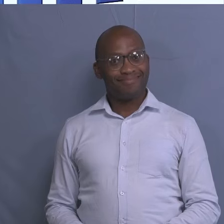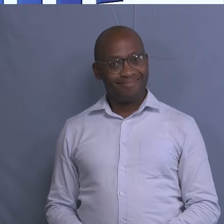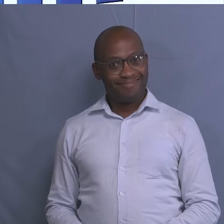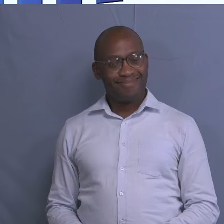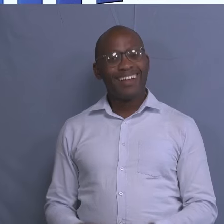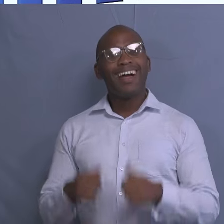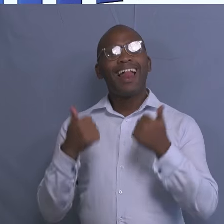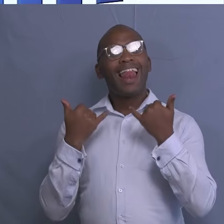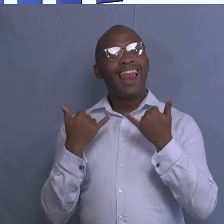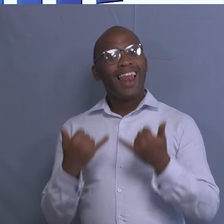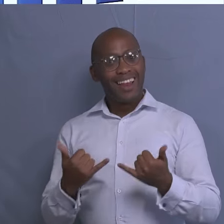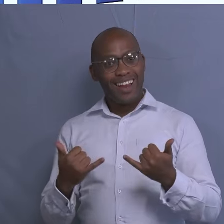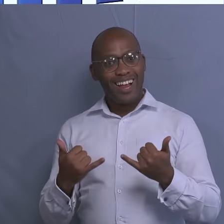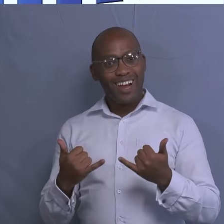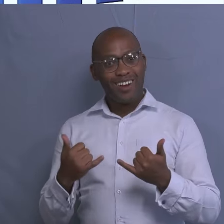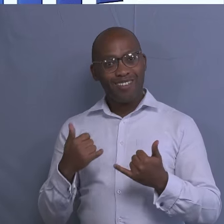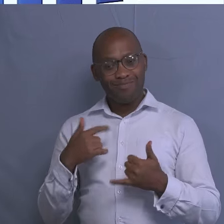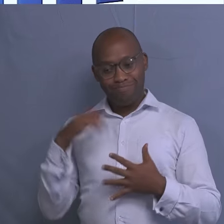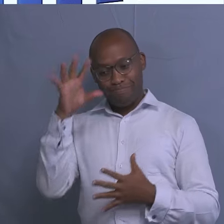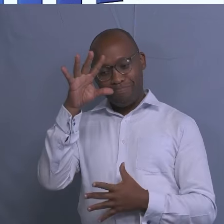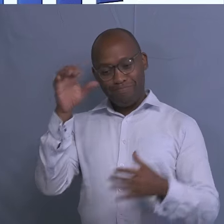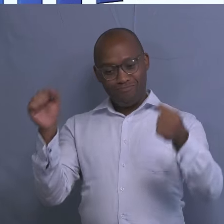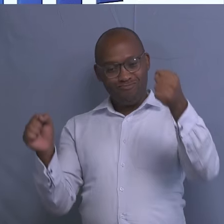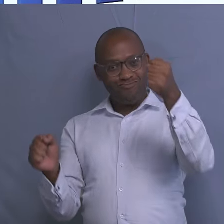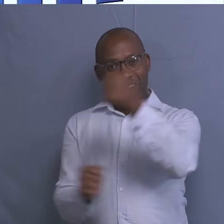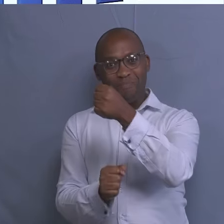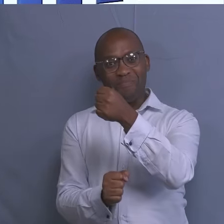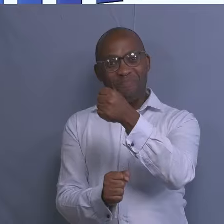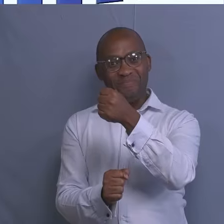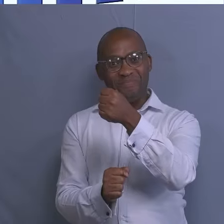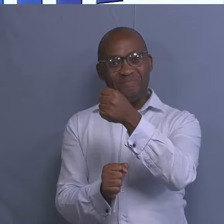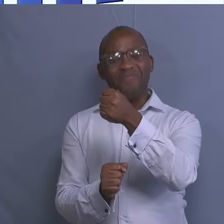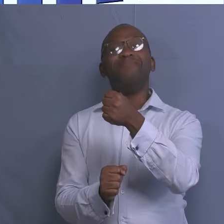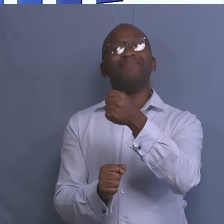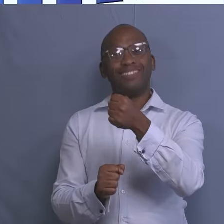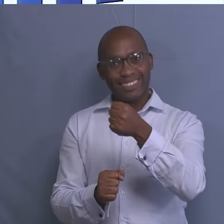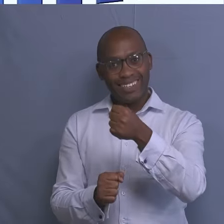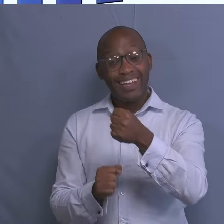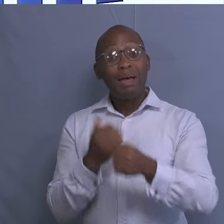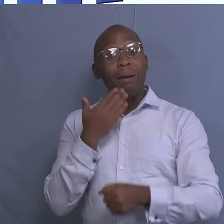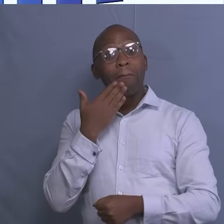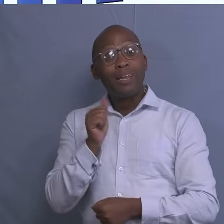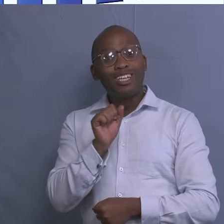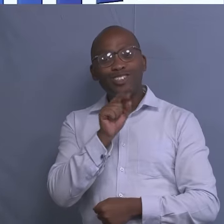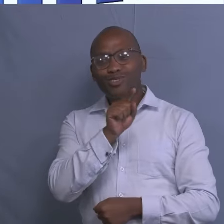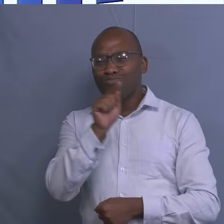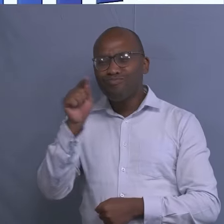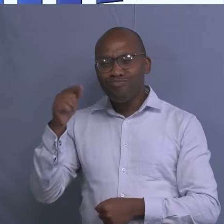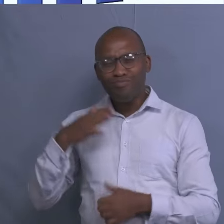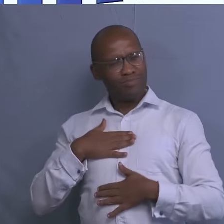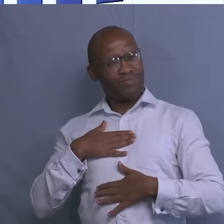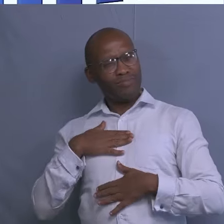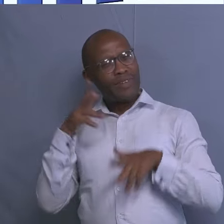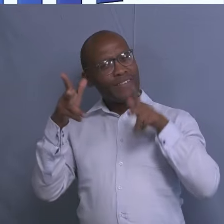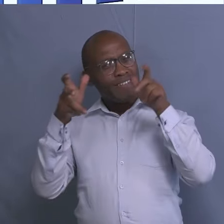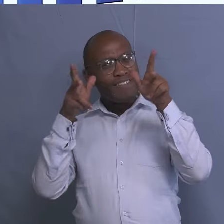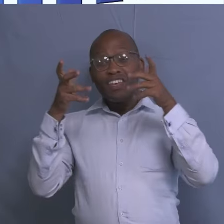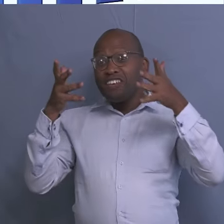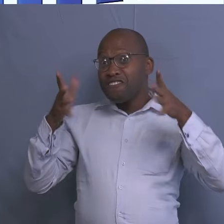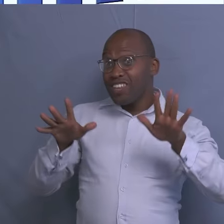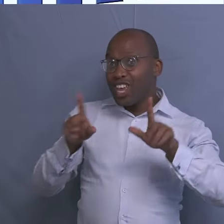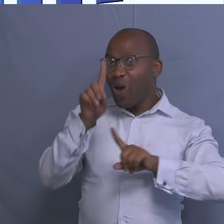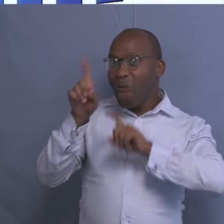we have come to the end of our lesson. You can leave your questions on the comment section. Don't